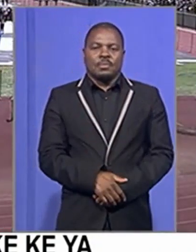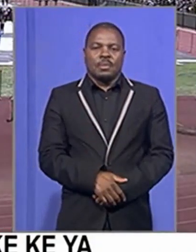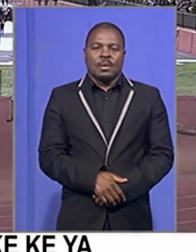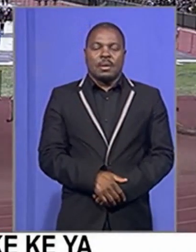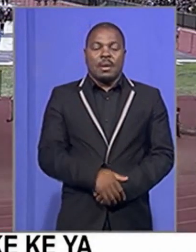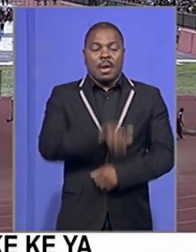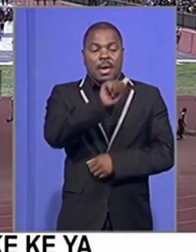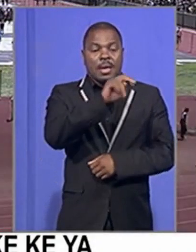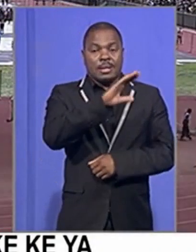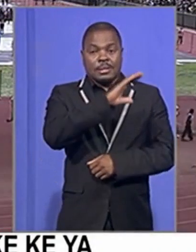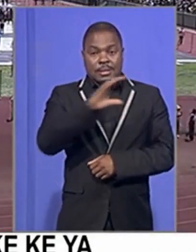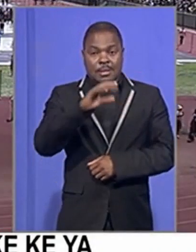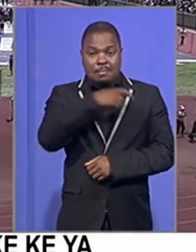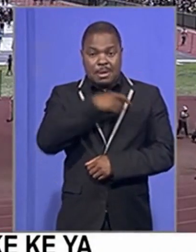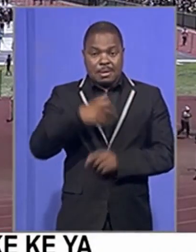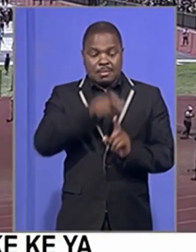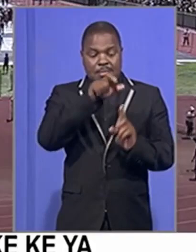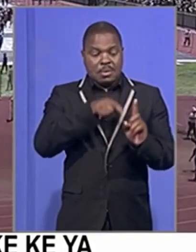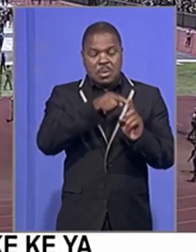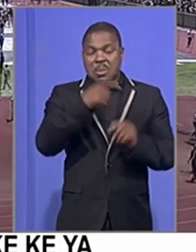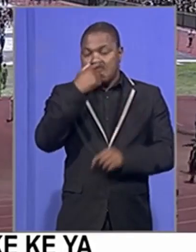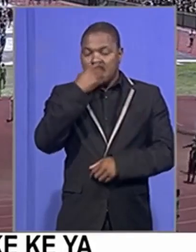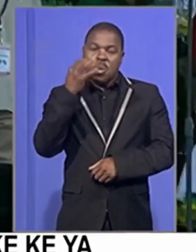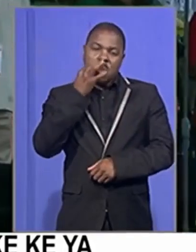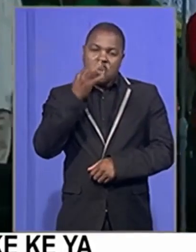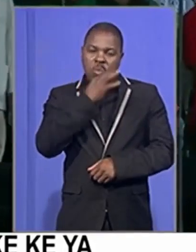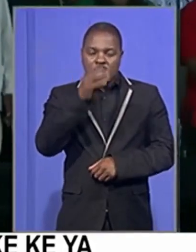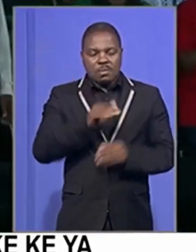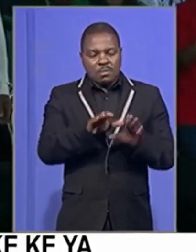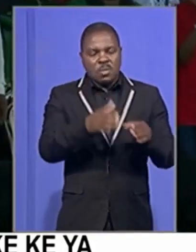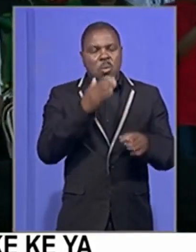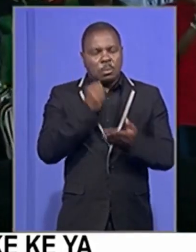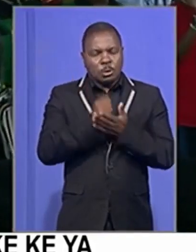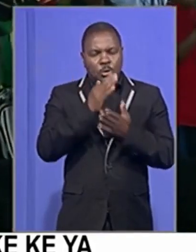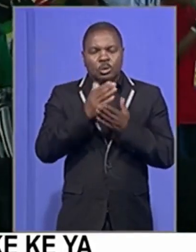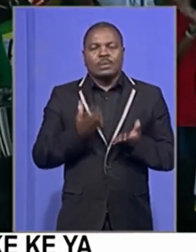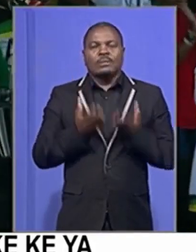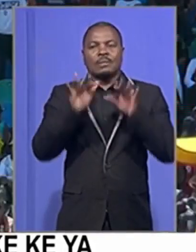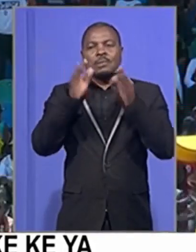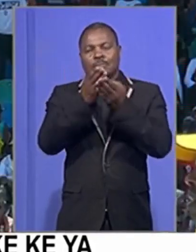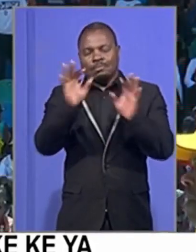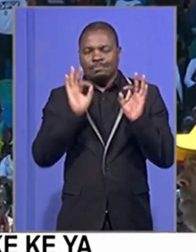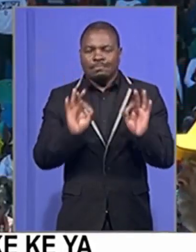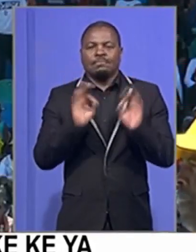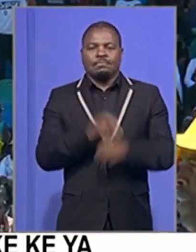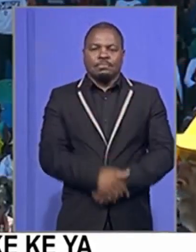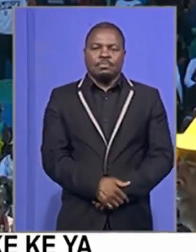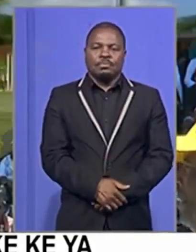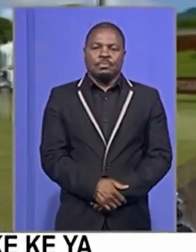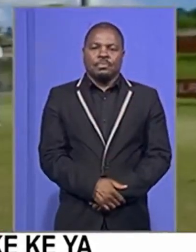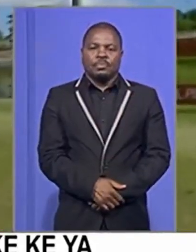Mopresidente wa ANC Cyril Ramaphosa o re mokga o tlo etsa bonnete hore o sebeletsa setjhaba ka boitelo.